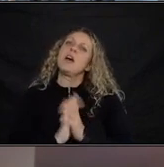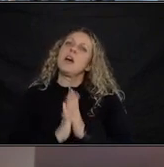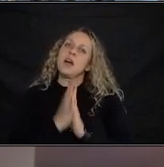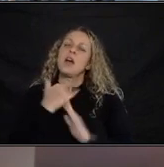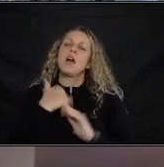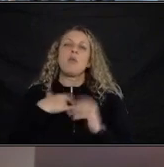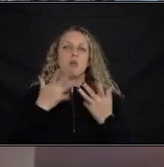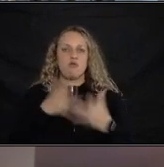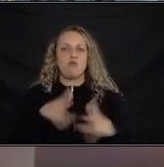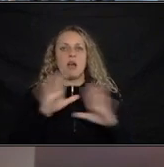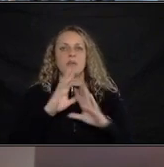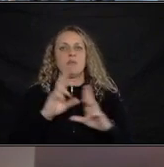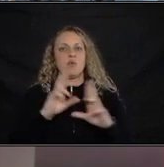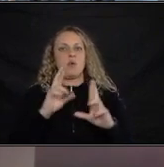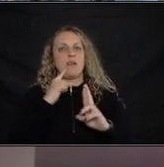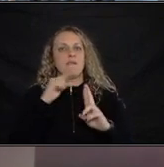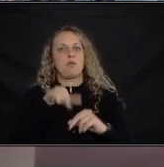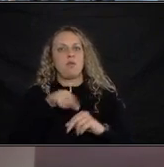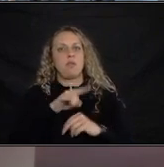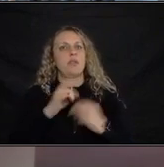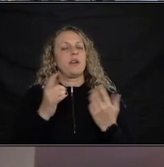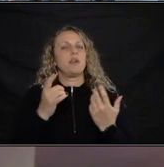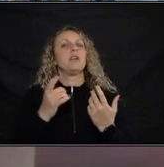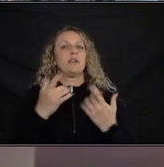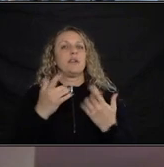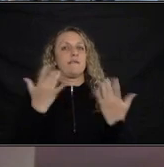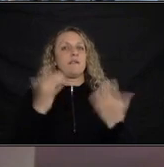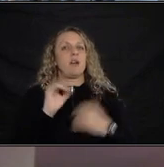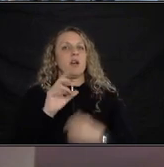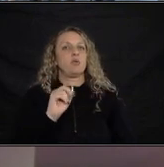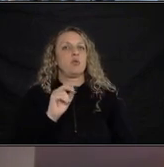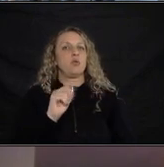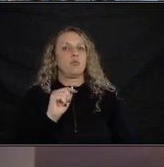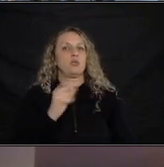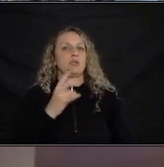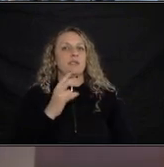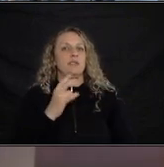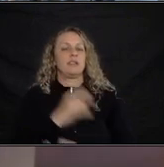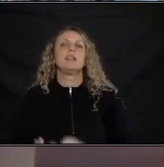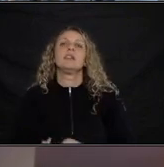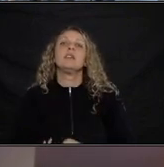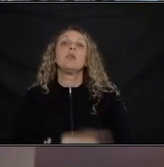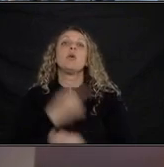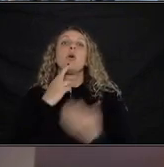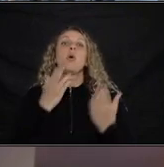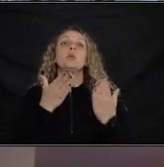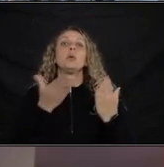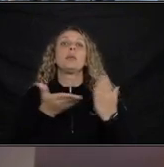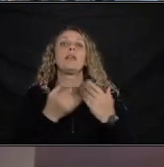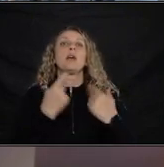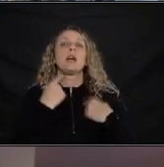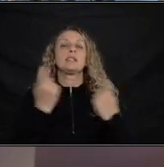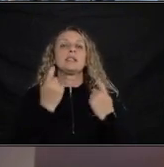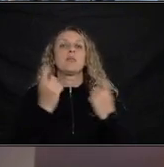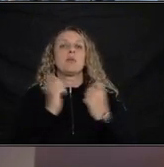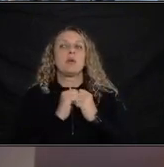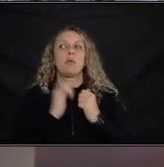all wrapped up and ready for the event on October 17th. So we hope to be there and celebrate with the